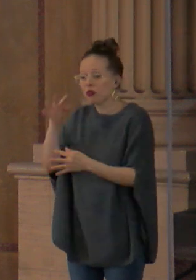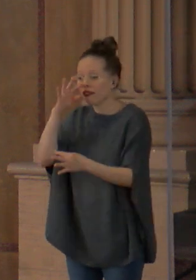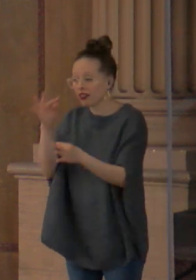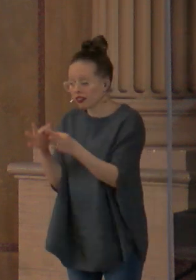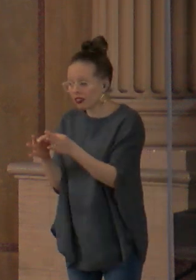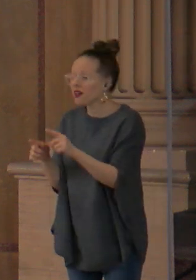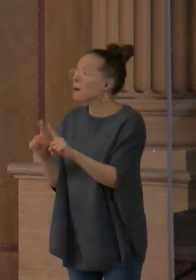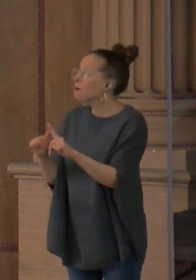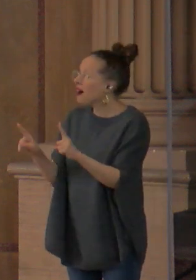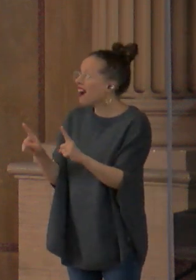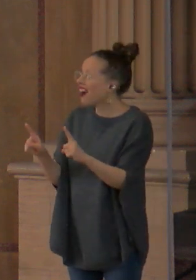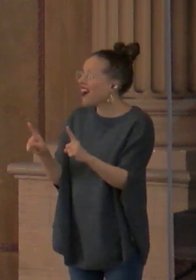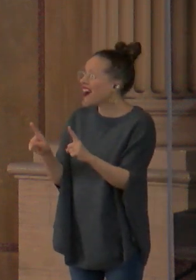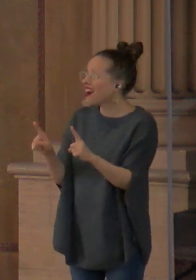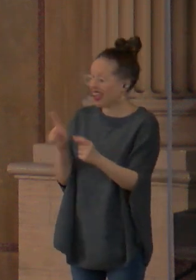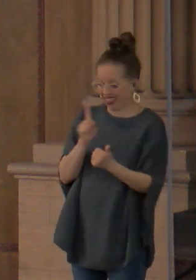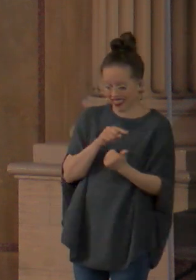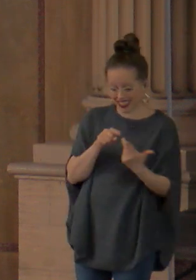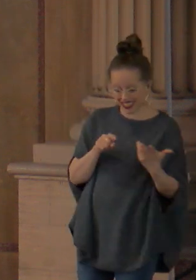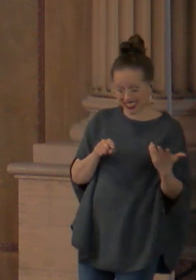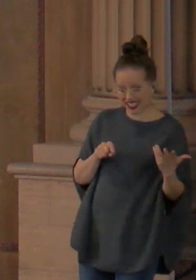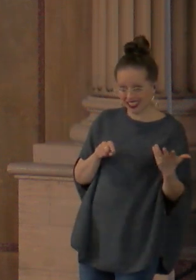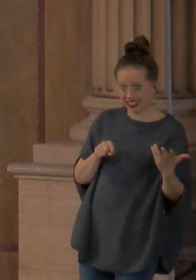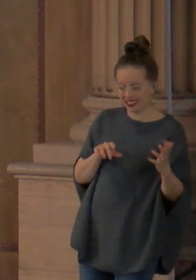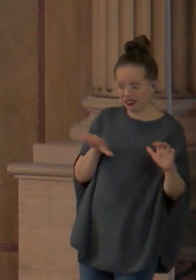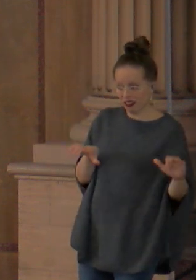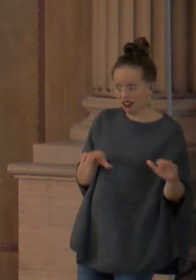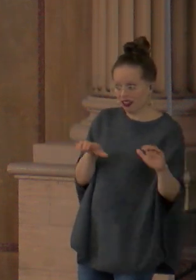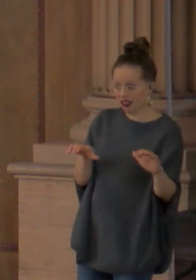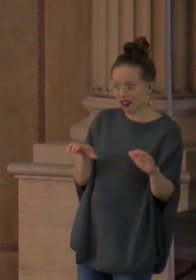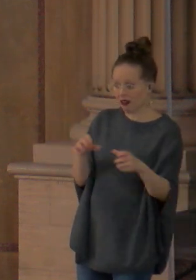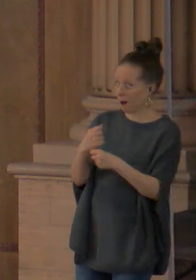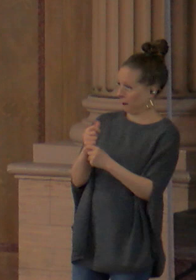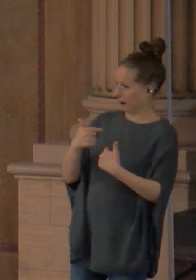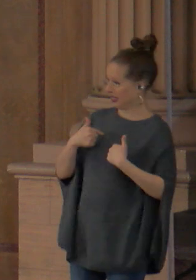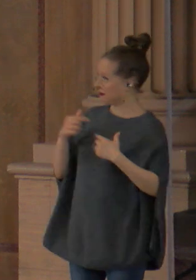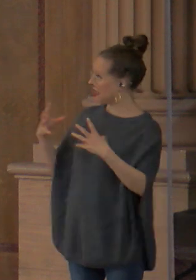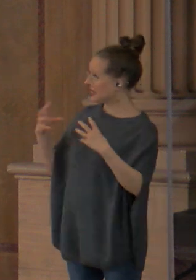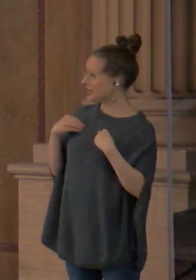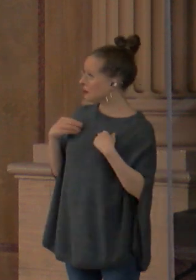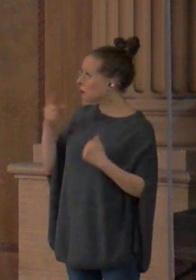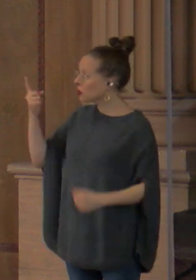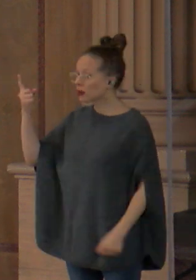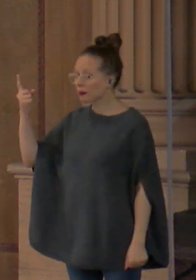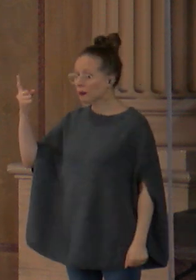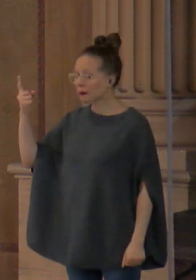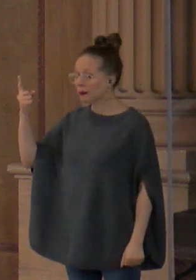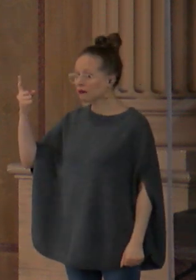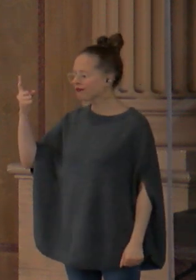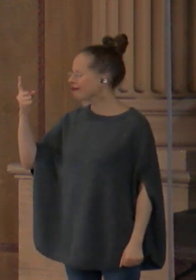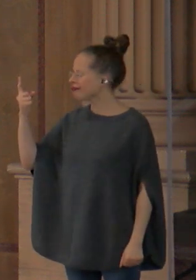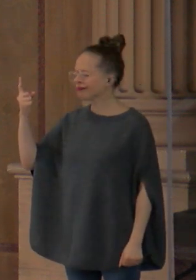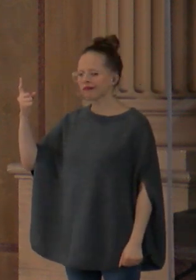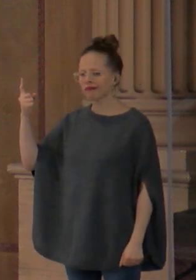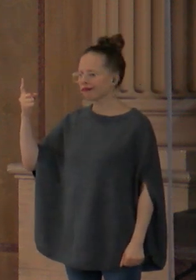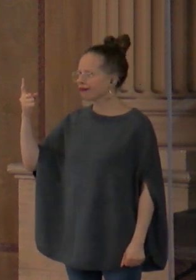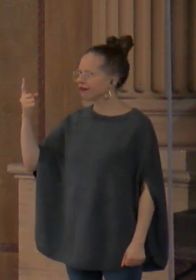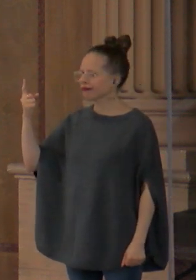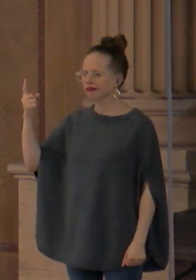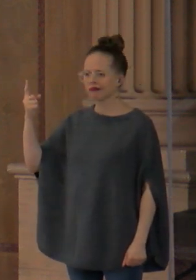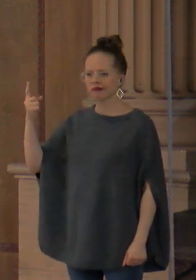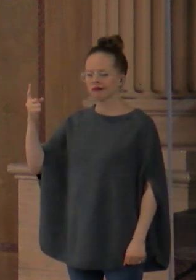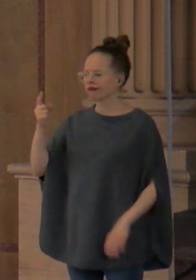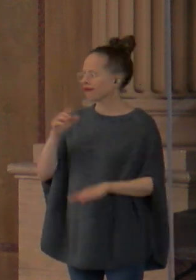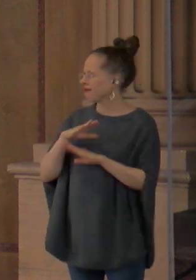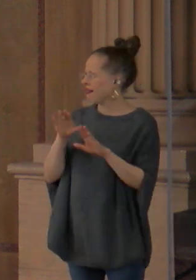But none of those things is even the first step in making us acceptable to God. They're not even part of what gets us in the door with him.